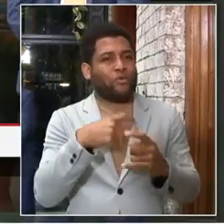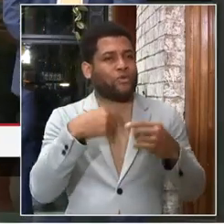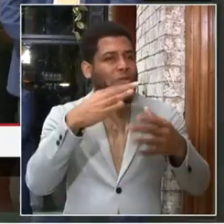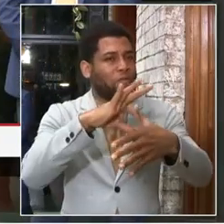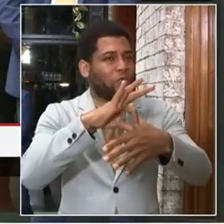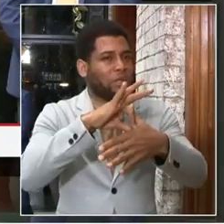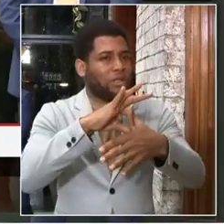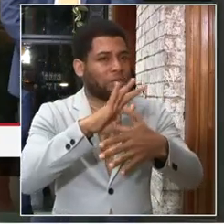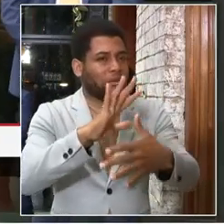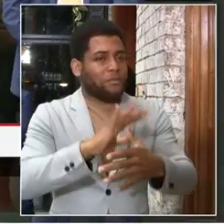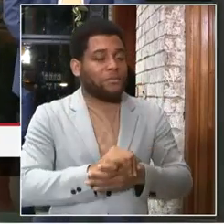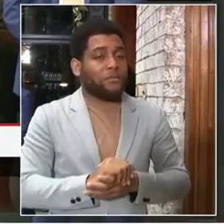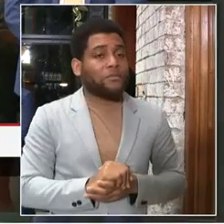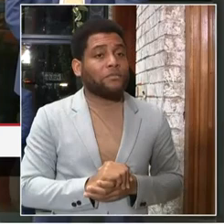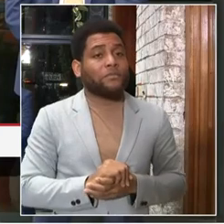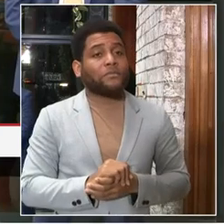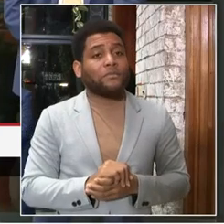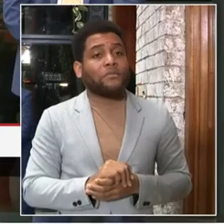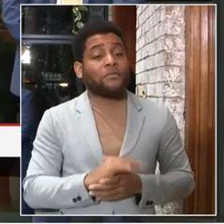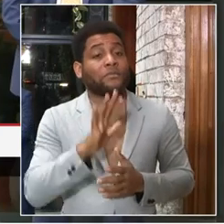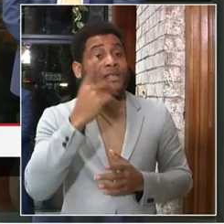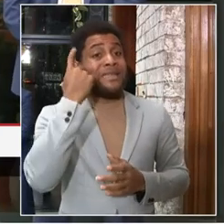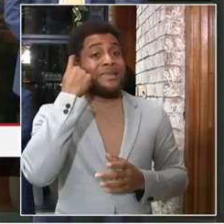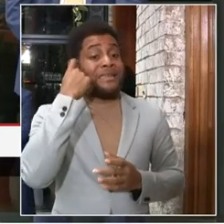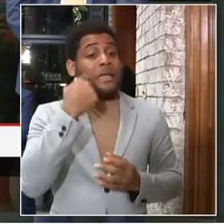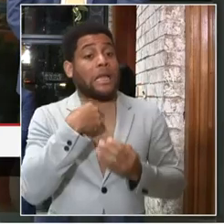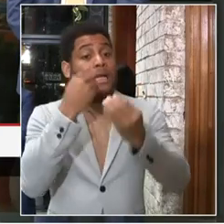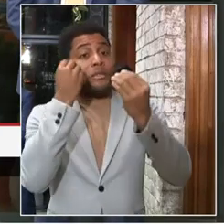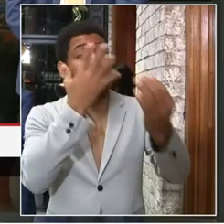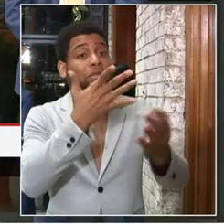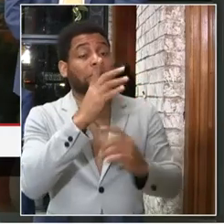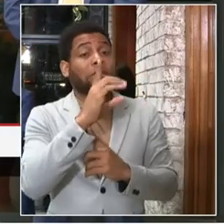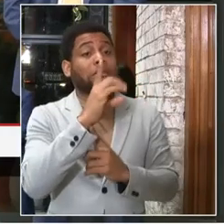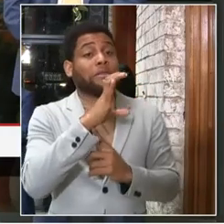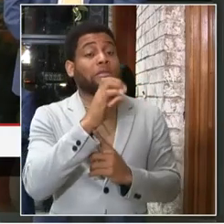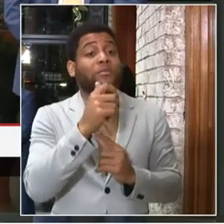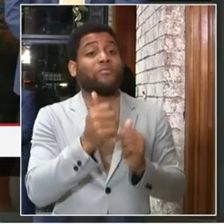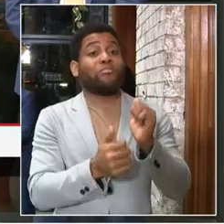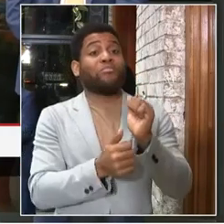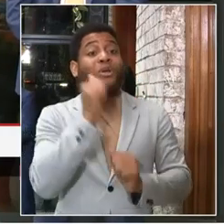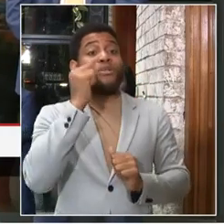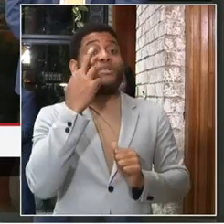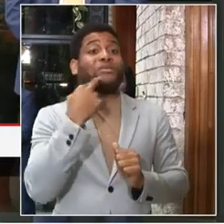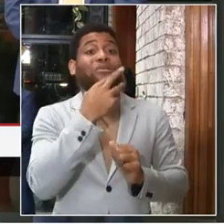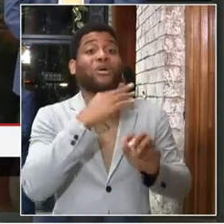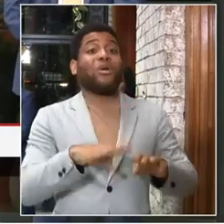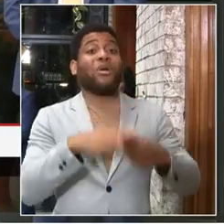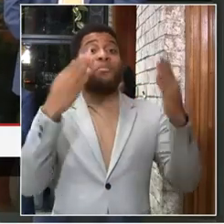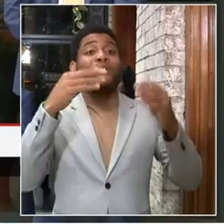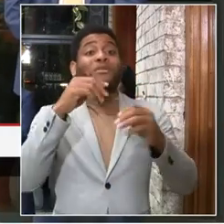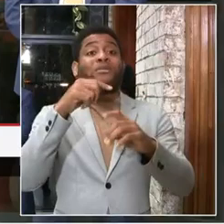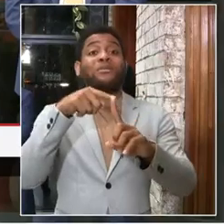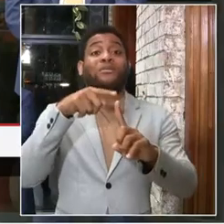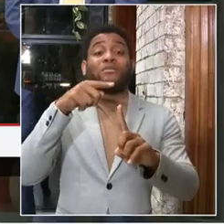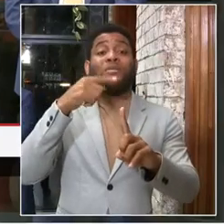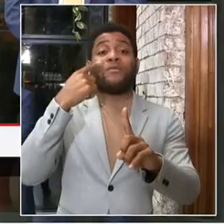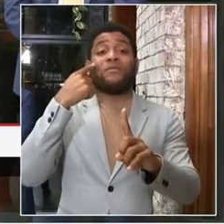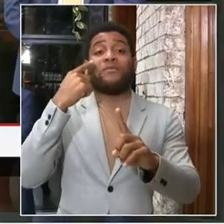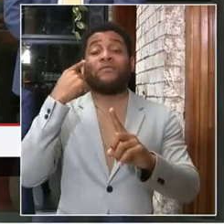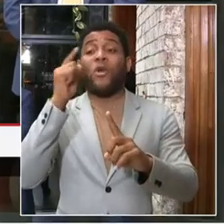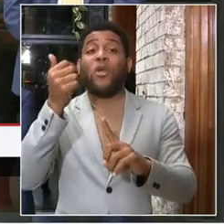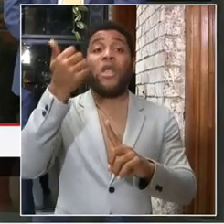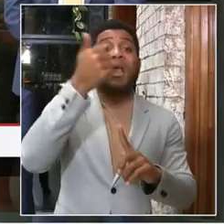It was just announced that DC had the most restaurant openings per capita of any major city in America. So I